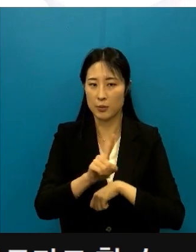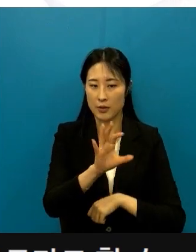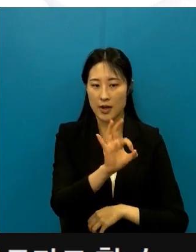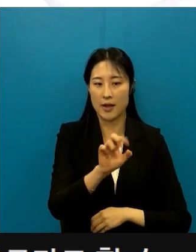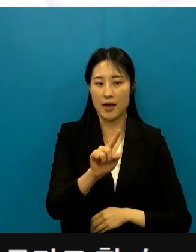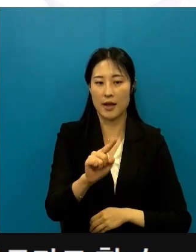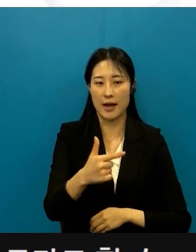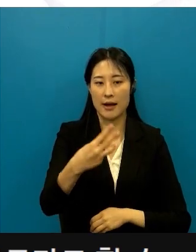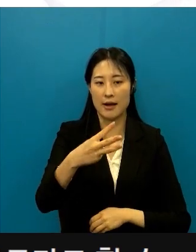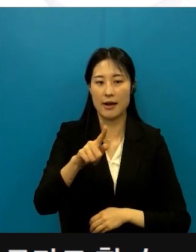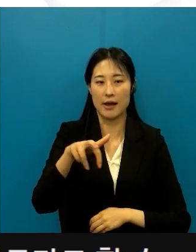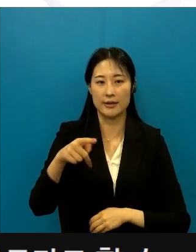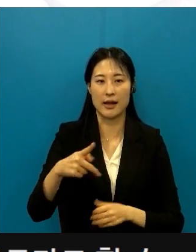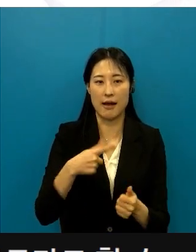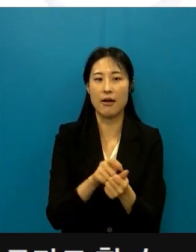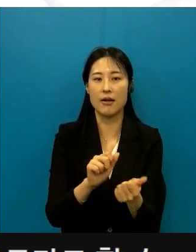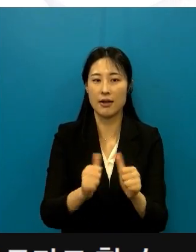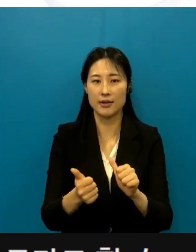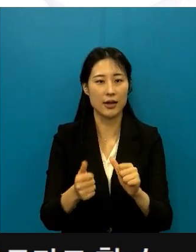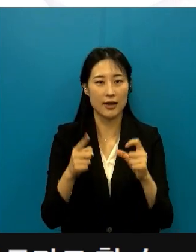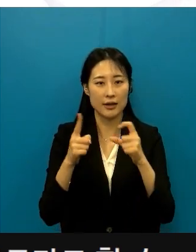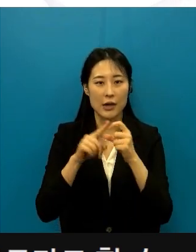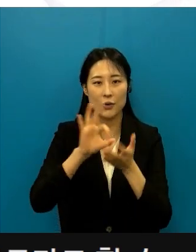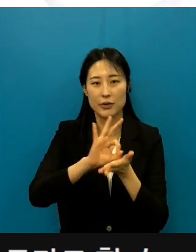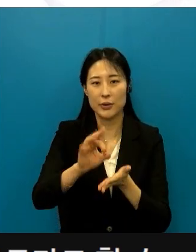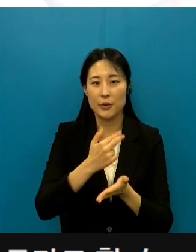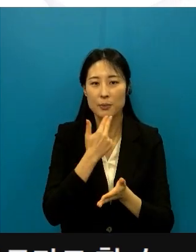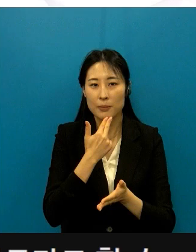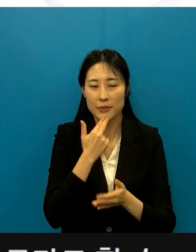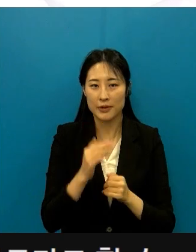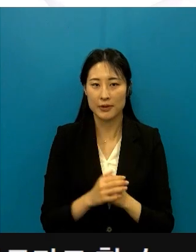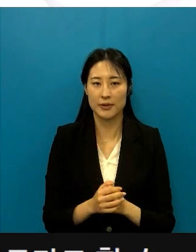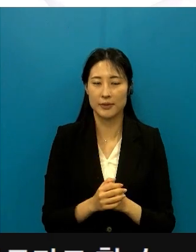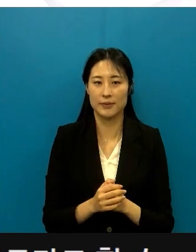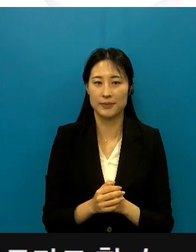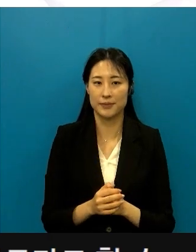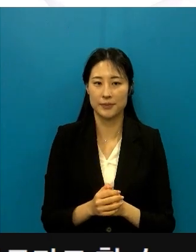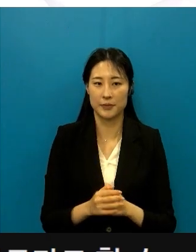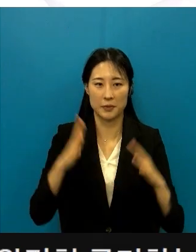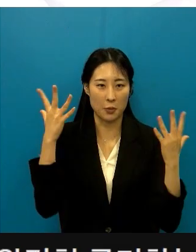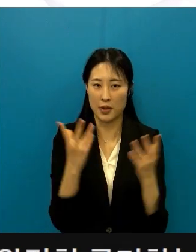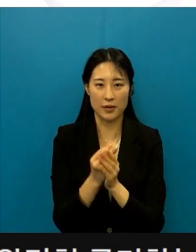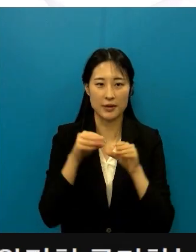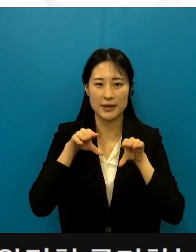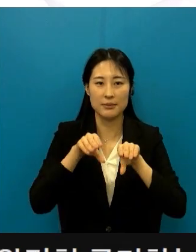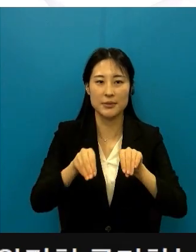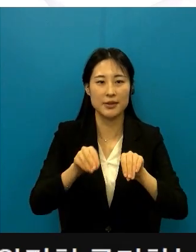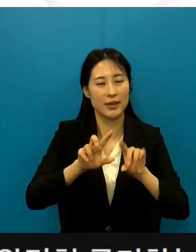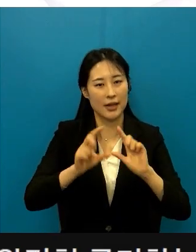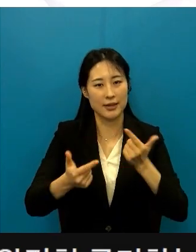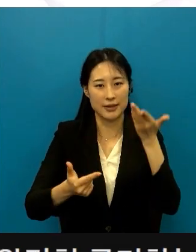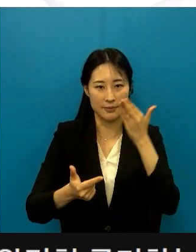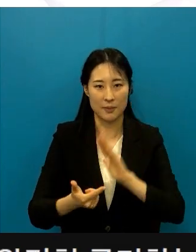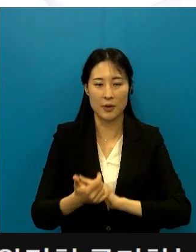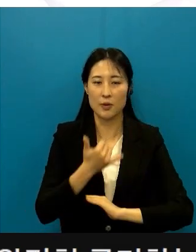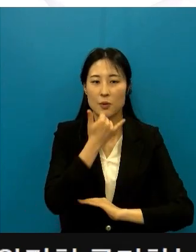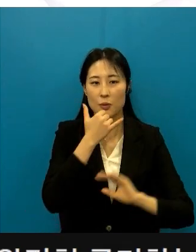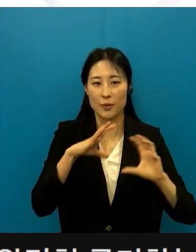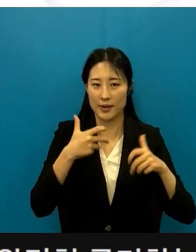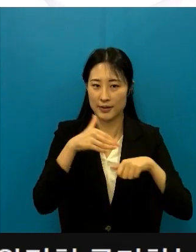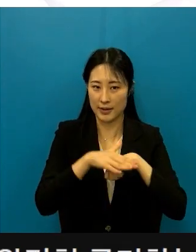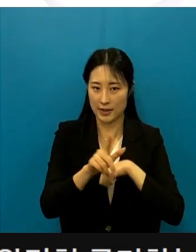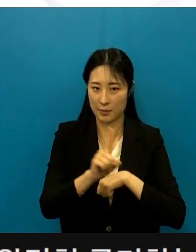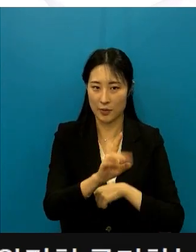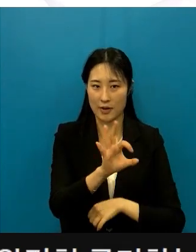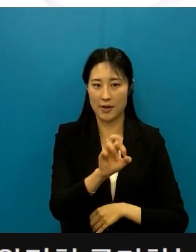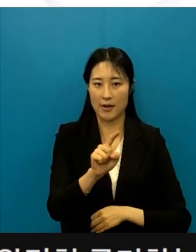And also in Germany, we never discuss euthanasia. It's always assisted suicide. And we talk, then